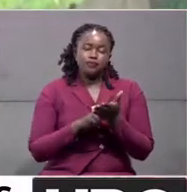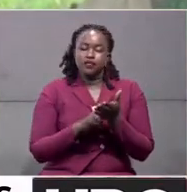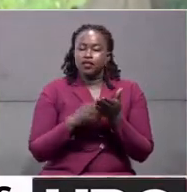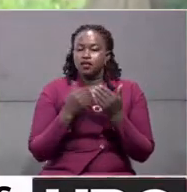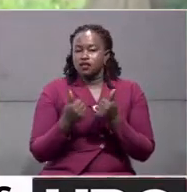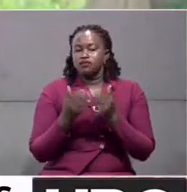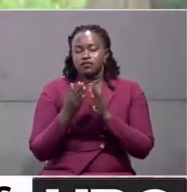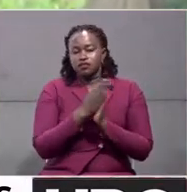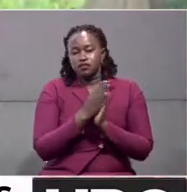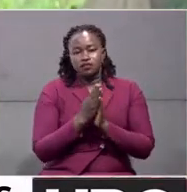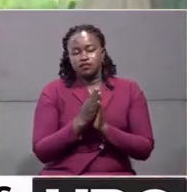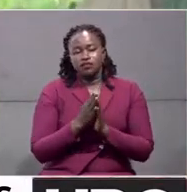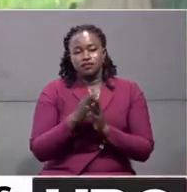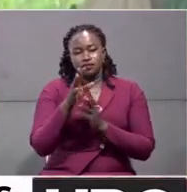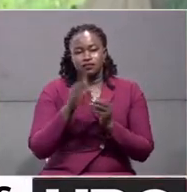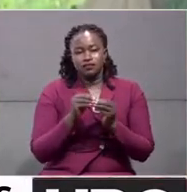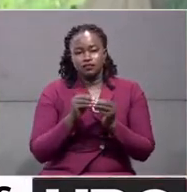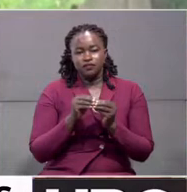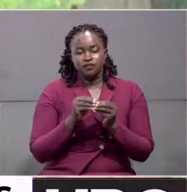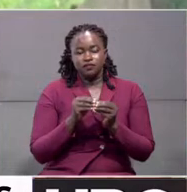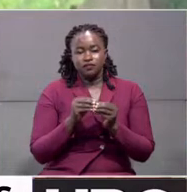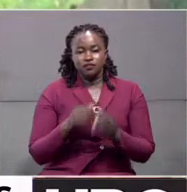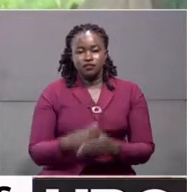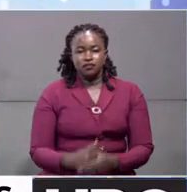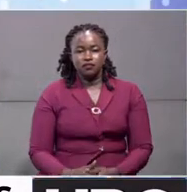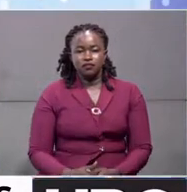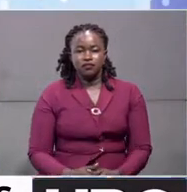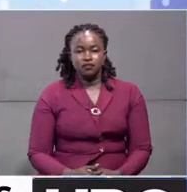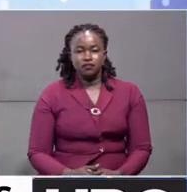Zahara Abigaba, UBC News.